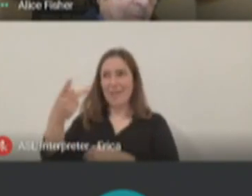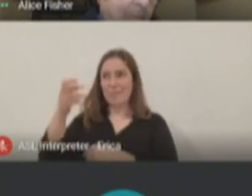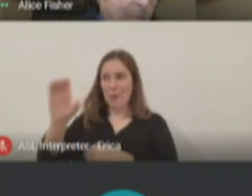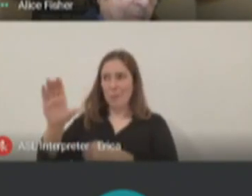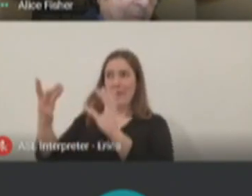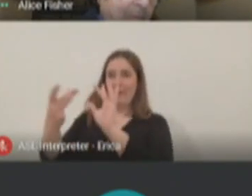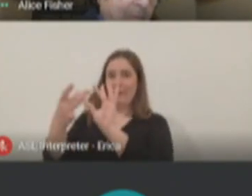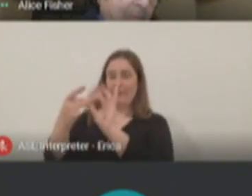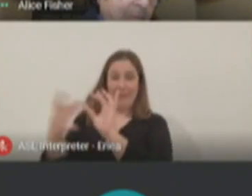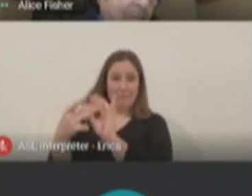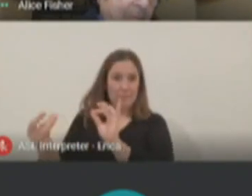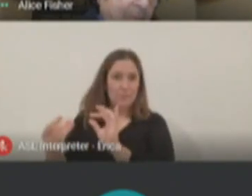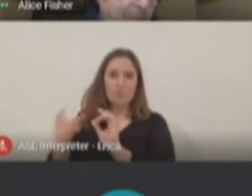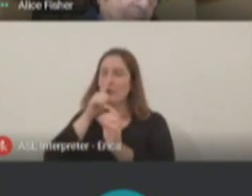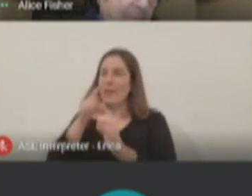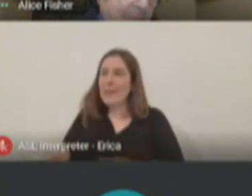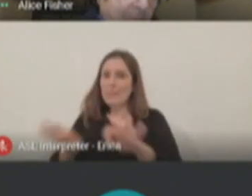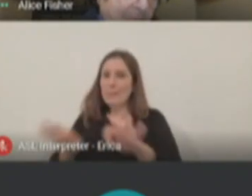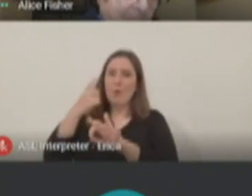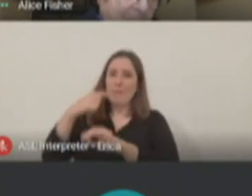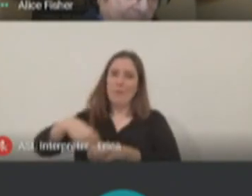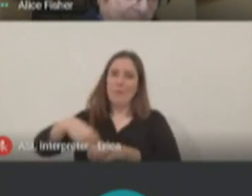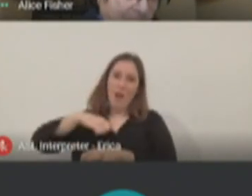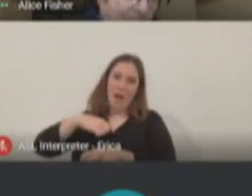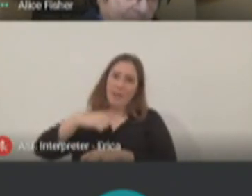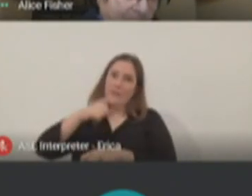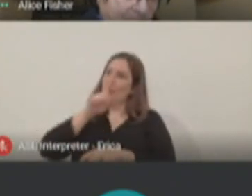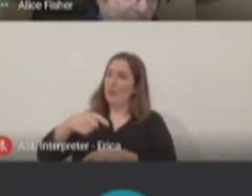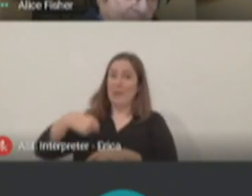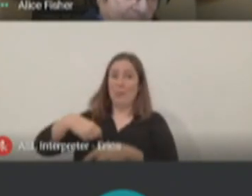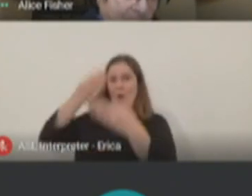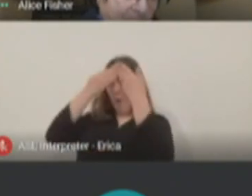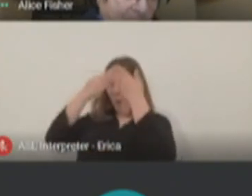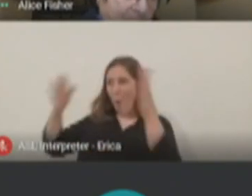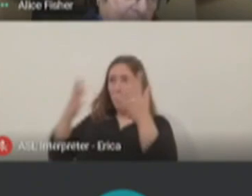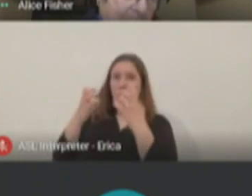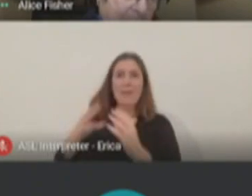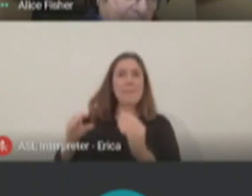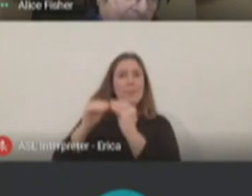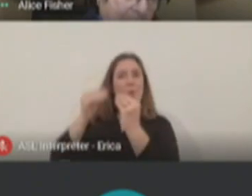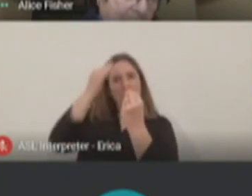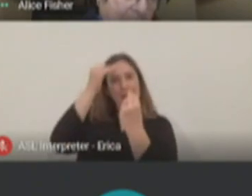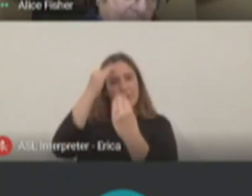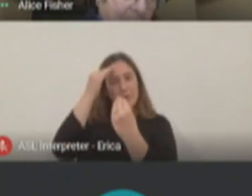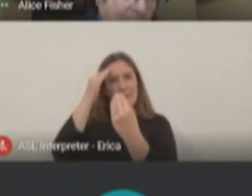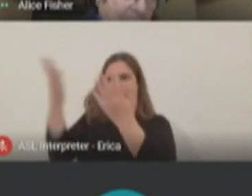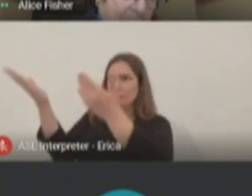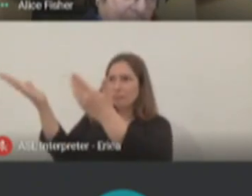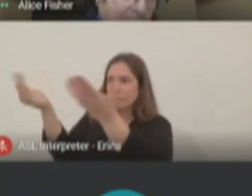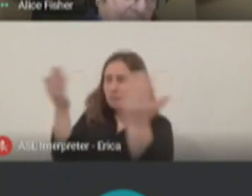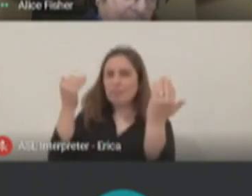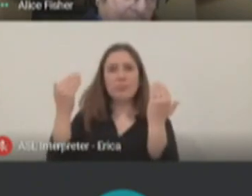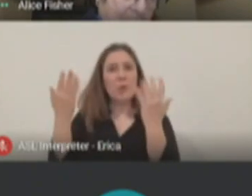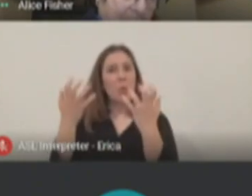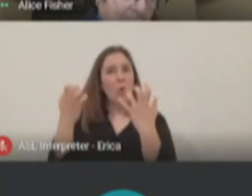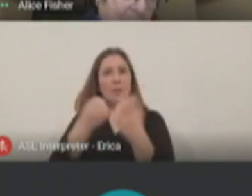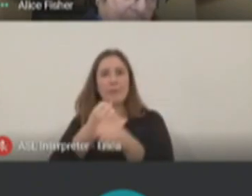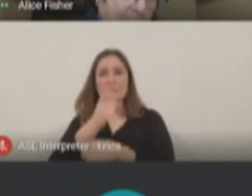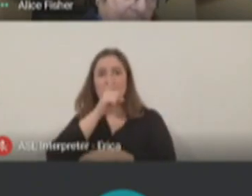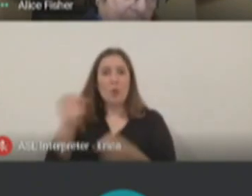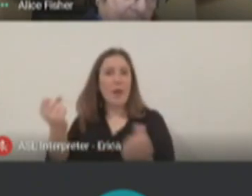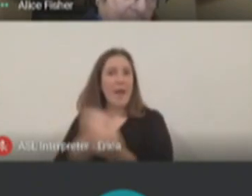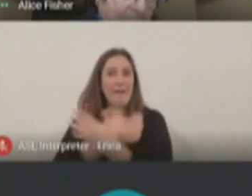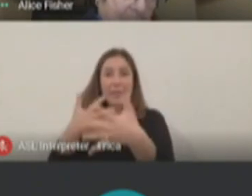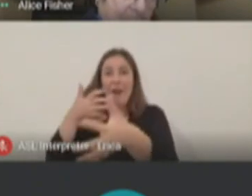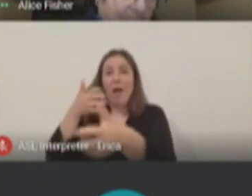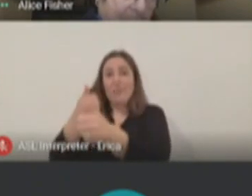important. We are always open to learning more and getting better and being up to date with not just